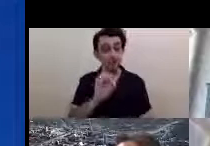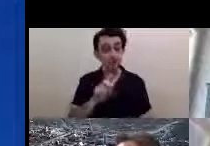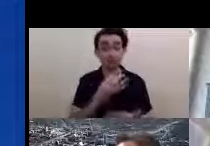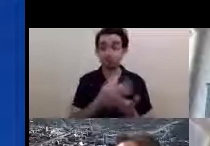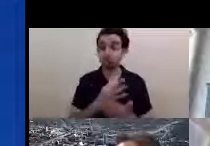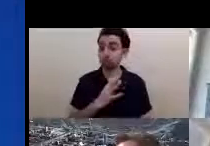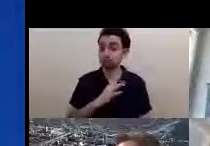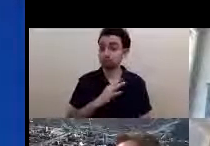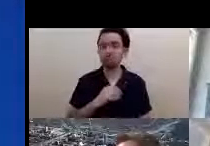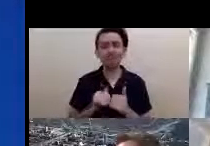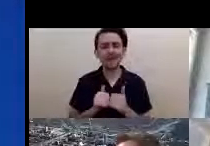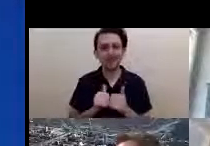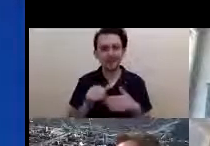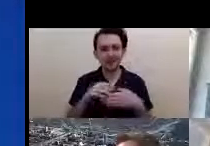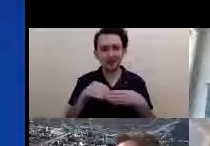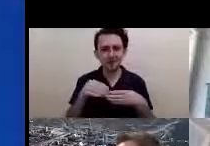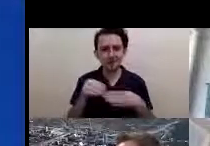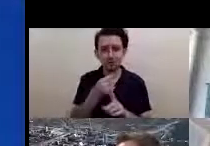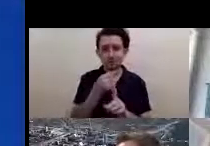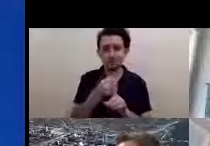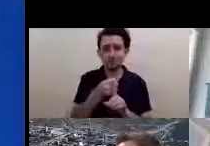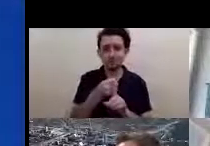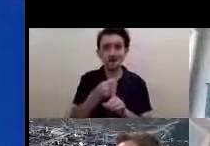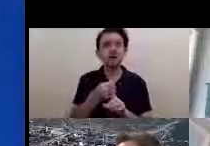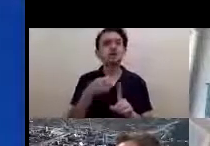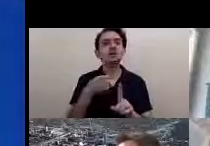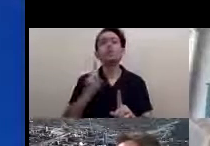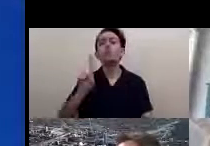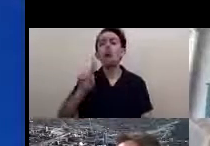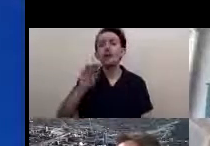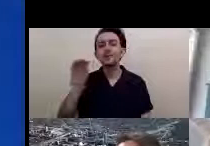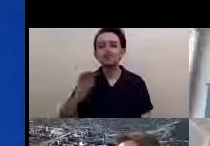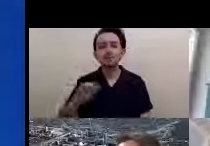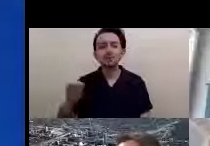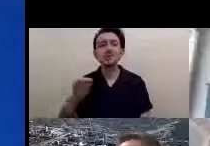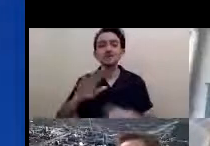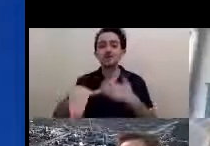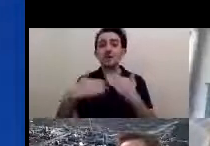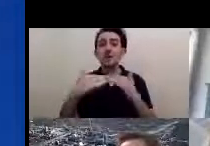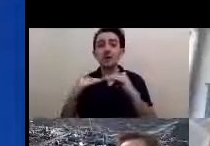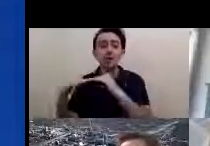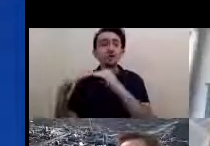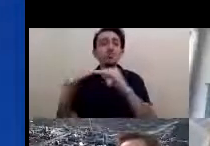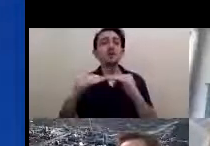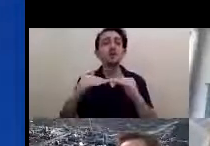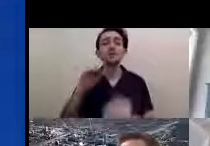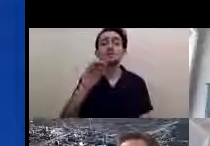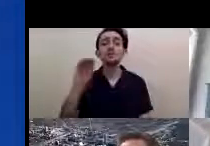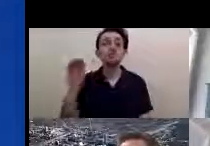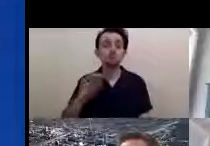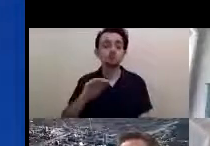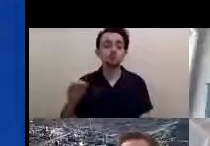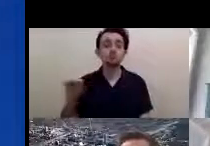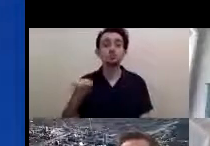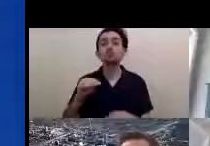Fund? 1% of capital projects over $1 million for public art. So that means when we build a road or bridge or building that